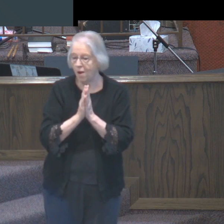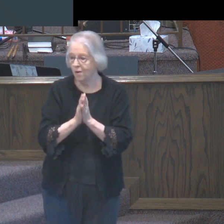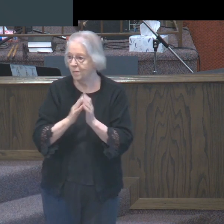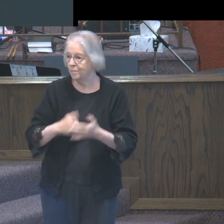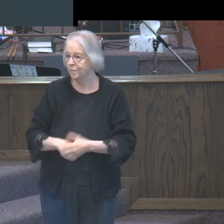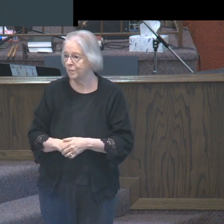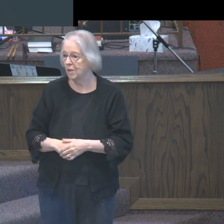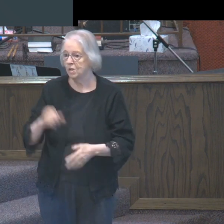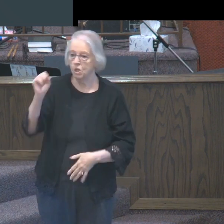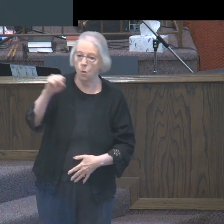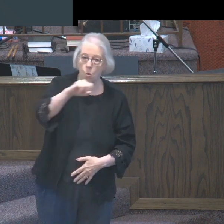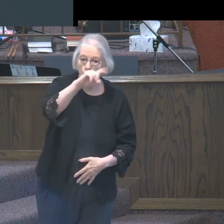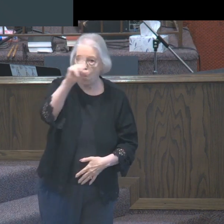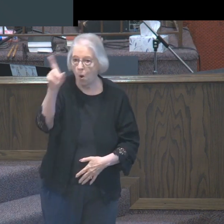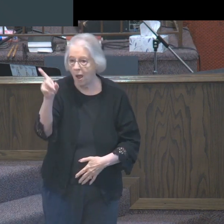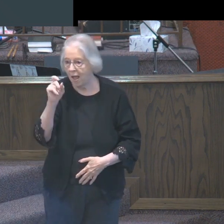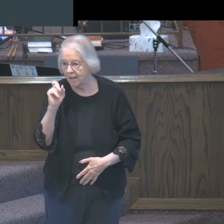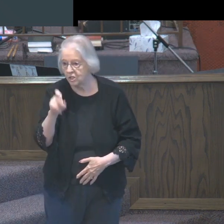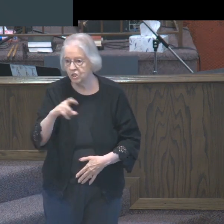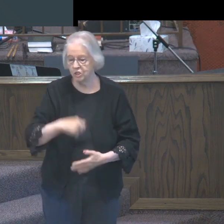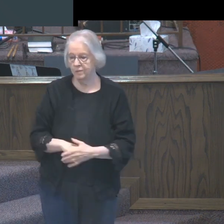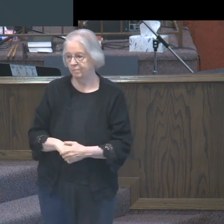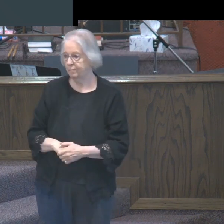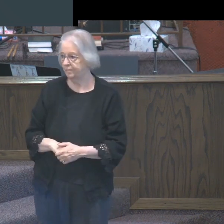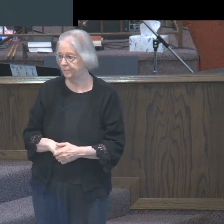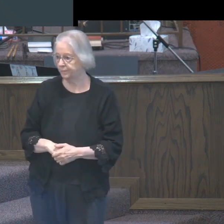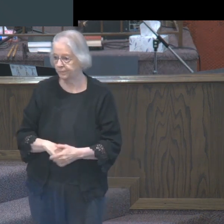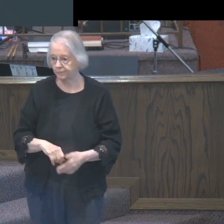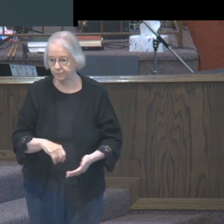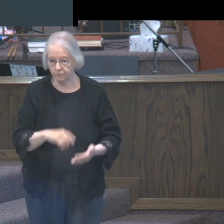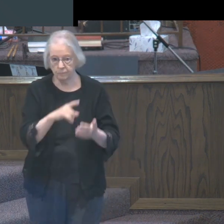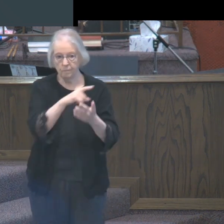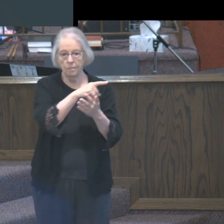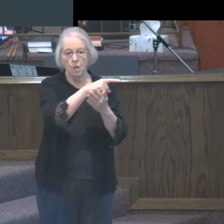What do you believe about God?